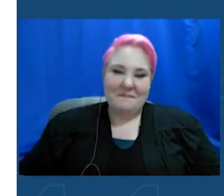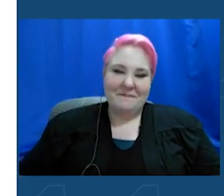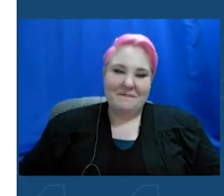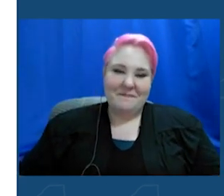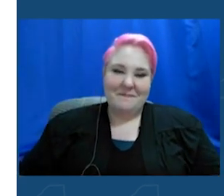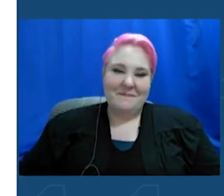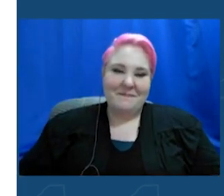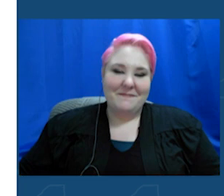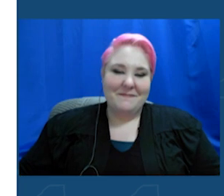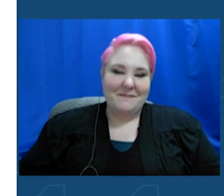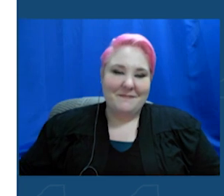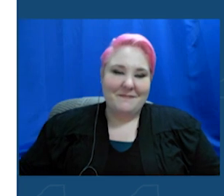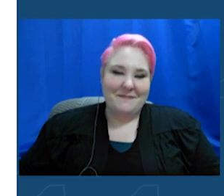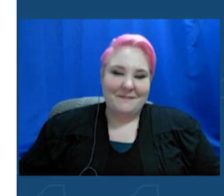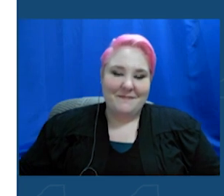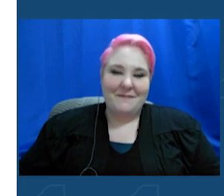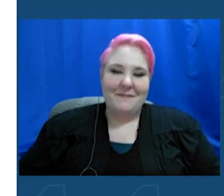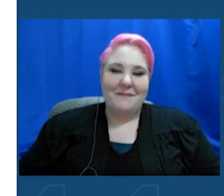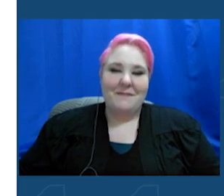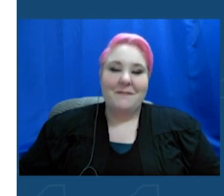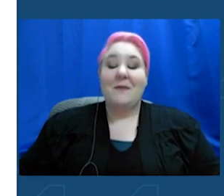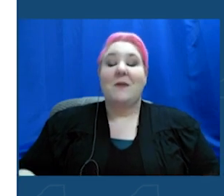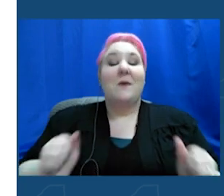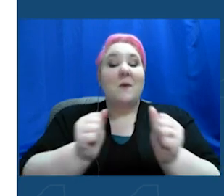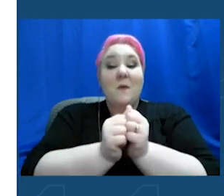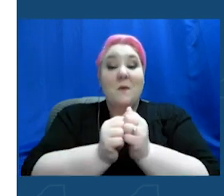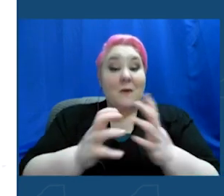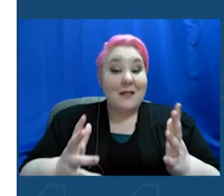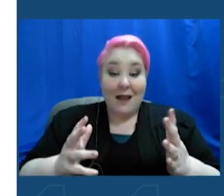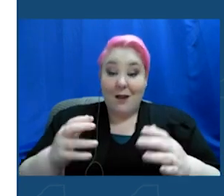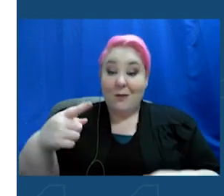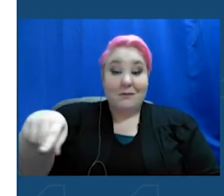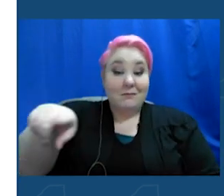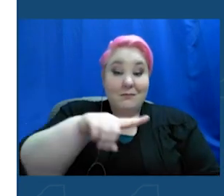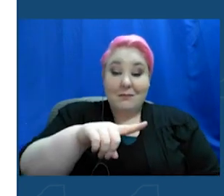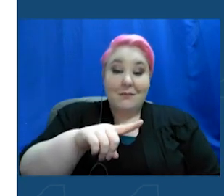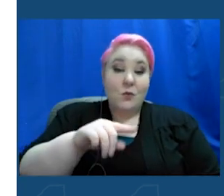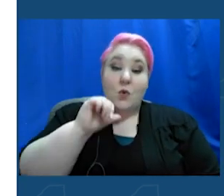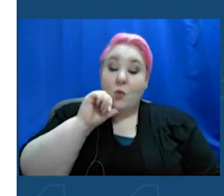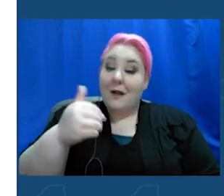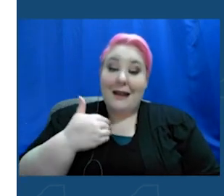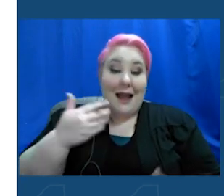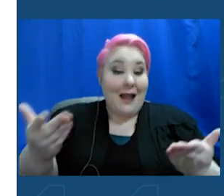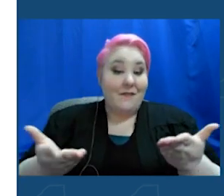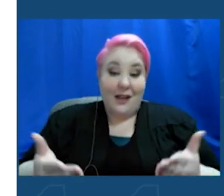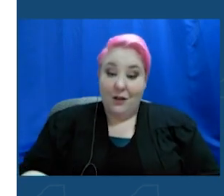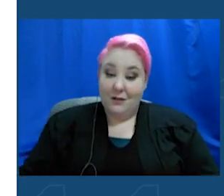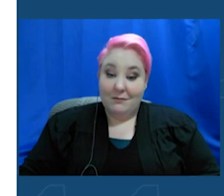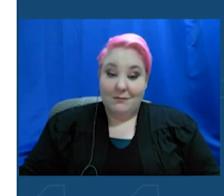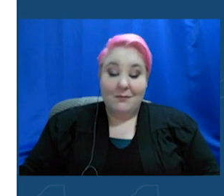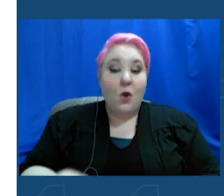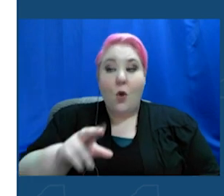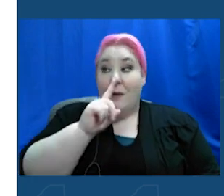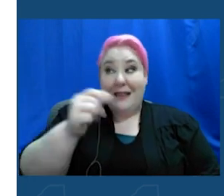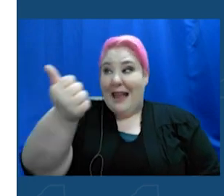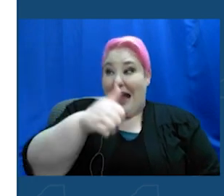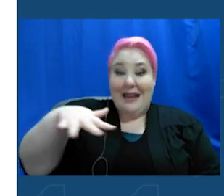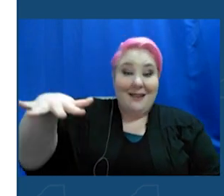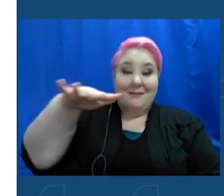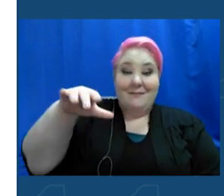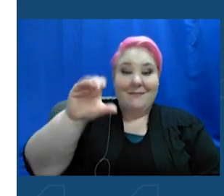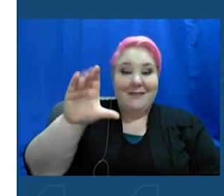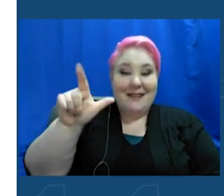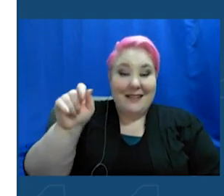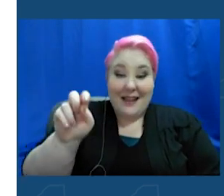And without you, we would not have what's out here, what's any place in Clayton right now. It's been a great,